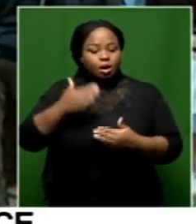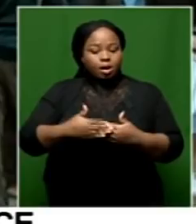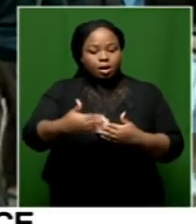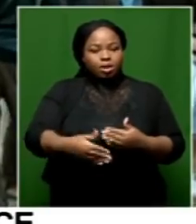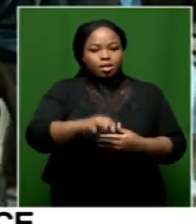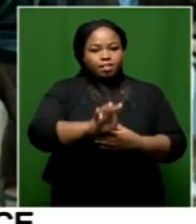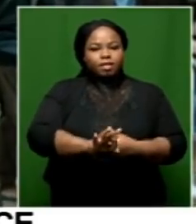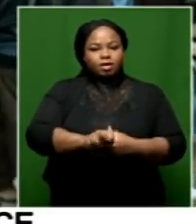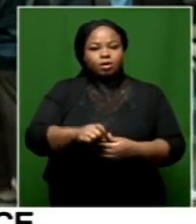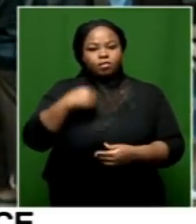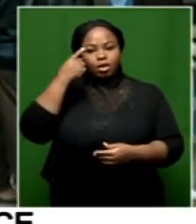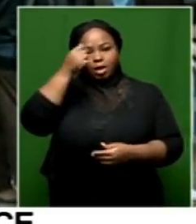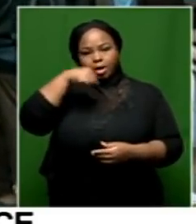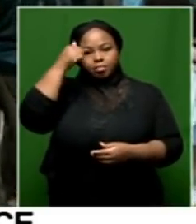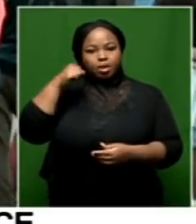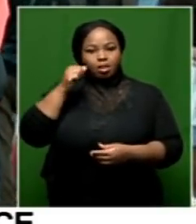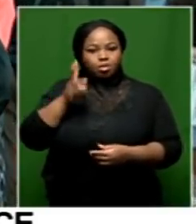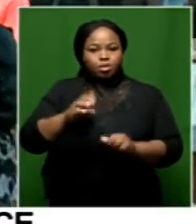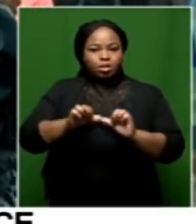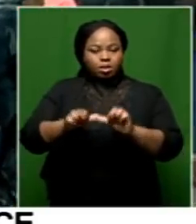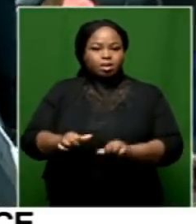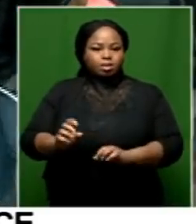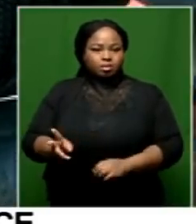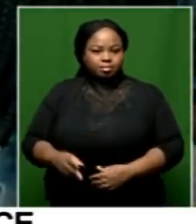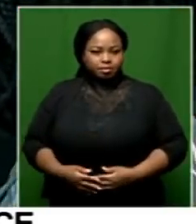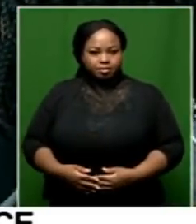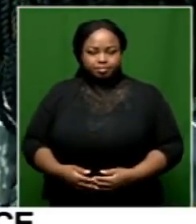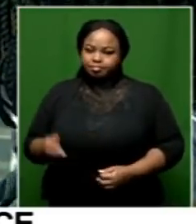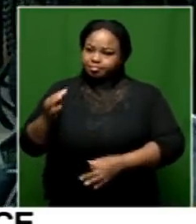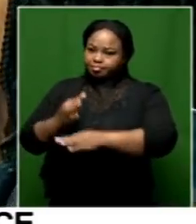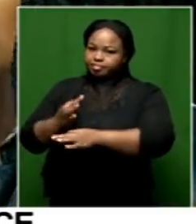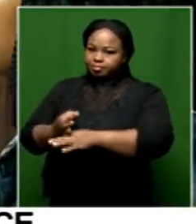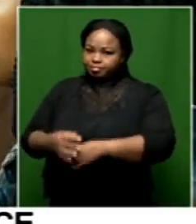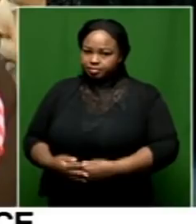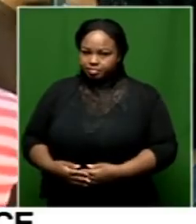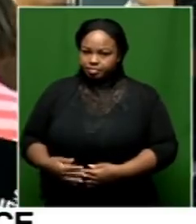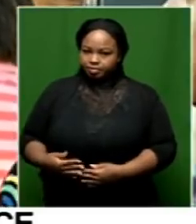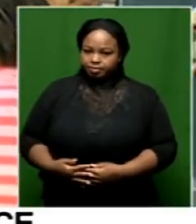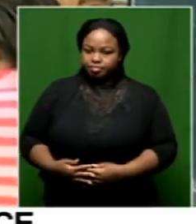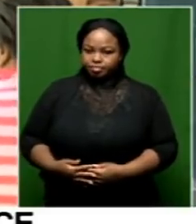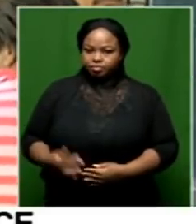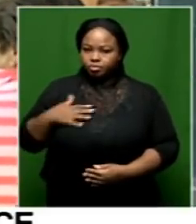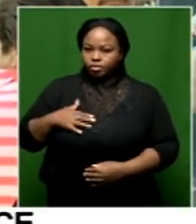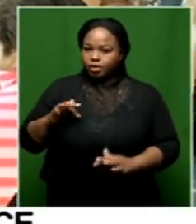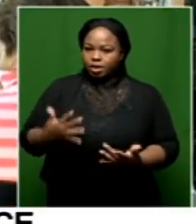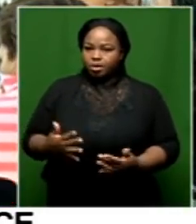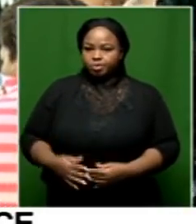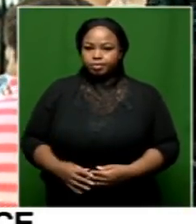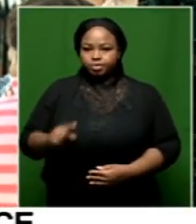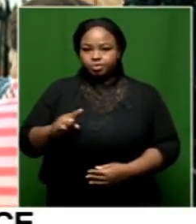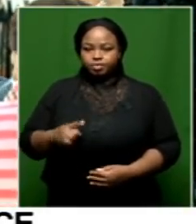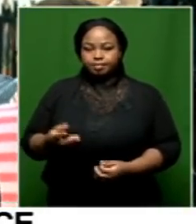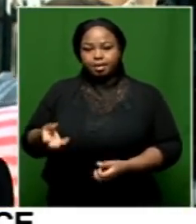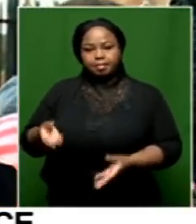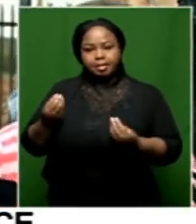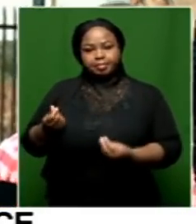of April, we've heard. But just to talk to us, Ntade, how are you feeling now that you can receive